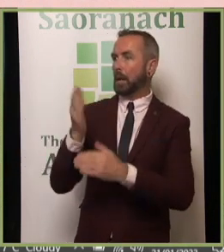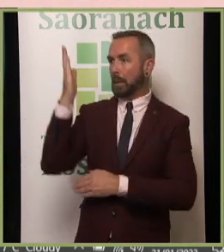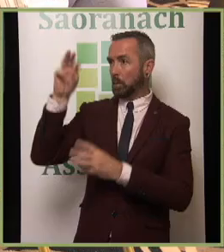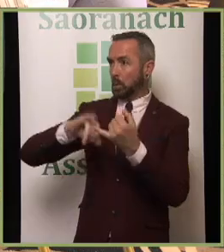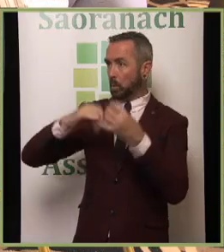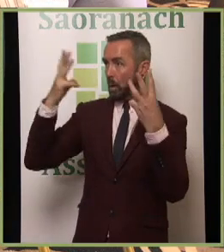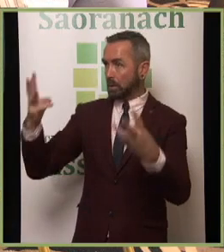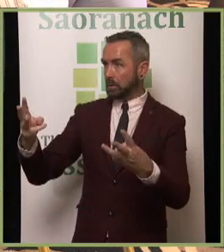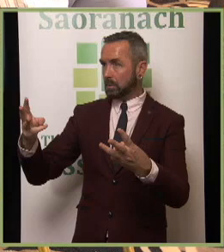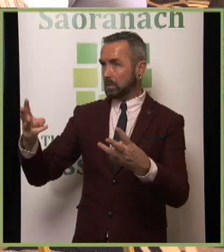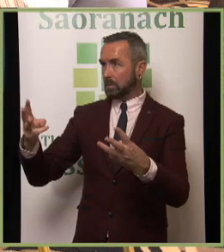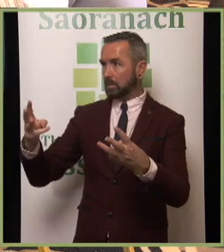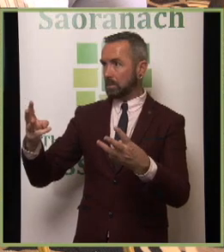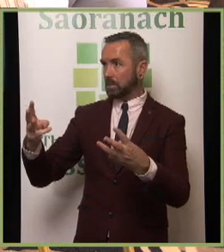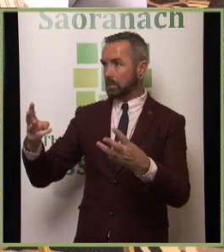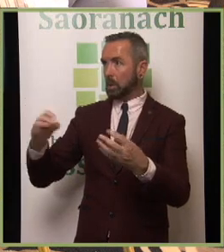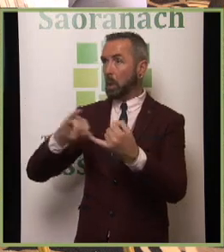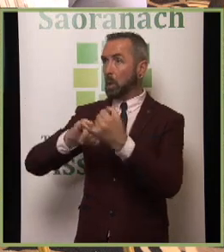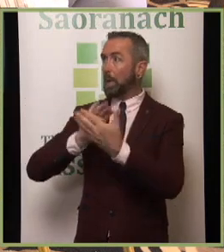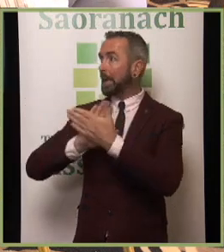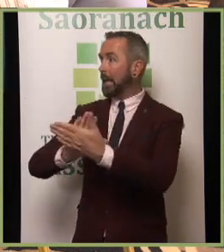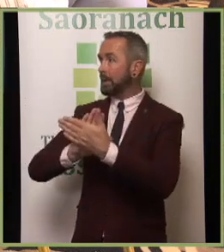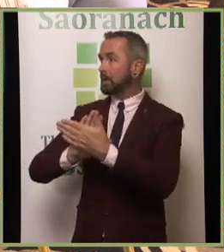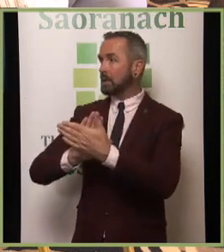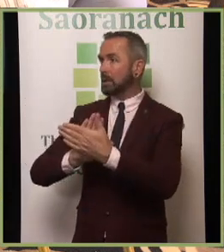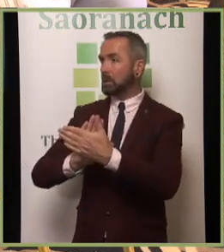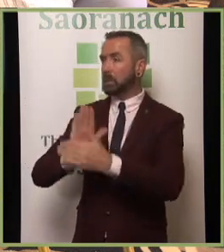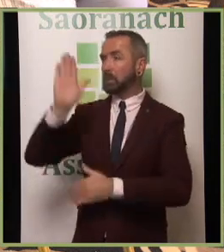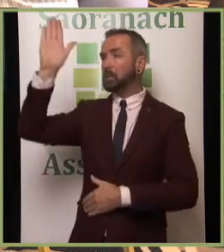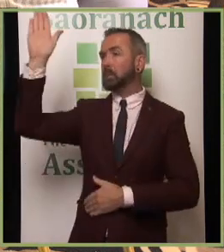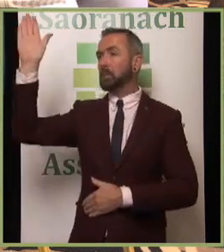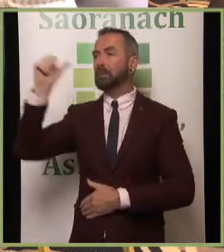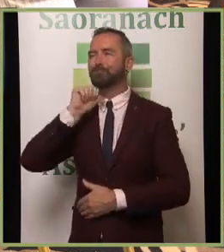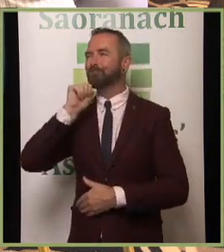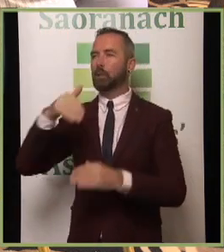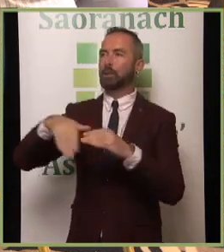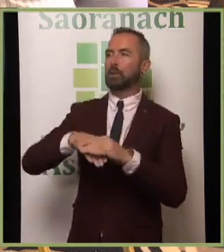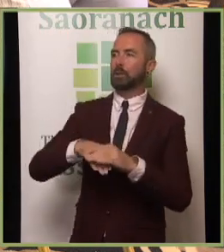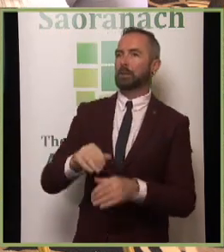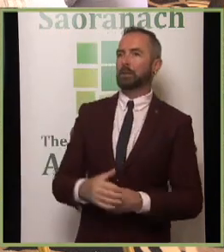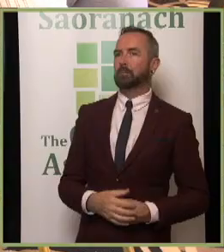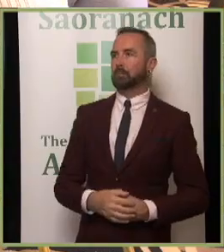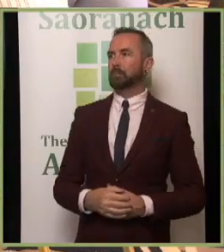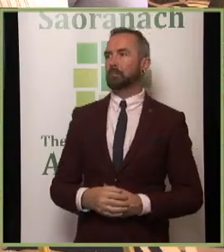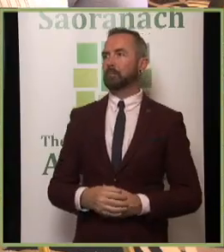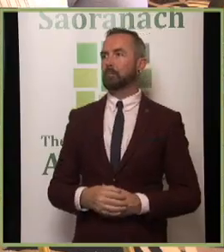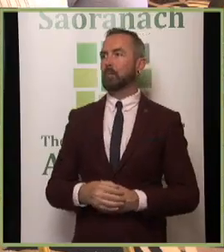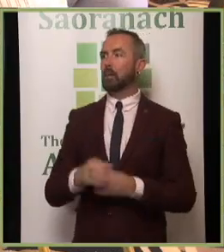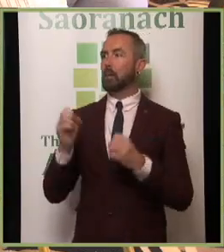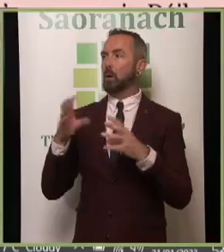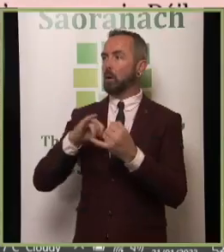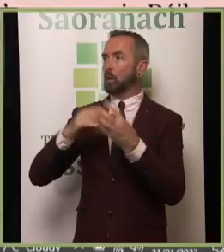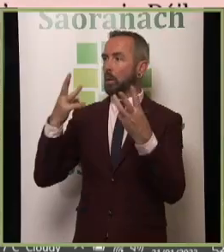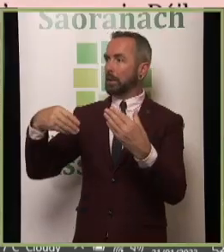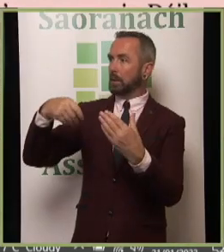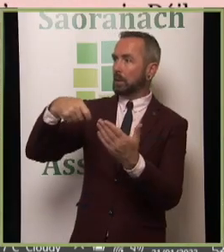hand. Okay, and all those against including D, please raise your hand. Okay, that's not included. All those in favour of